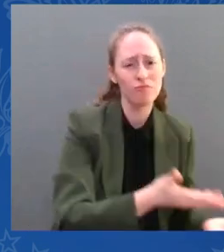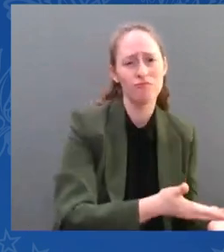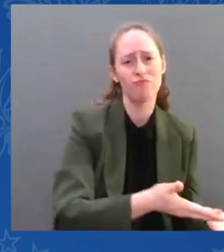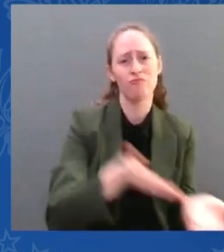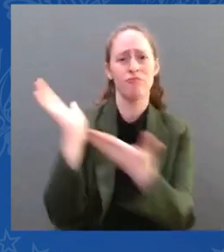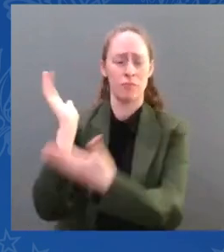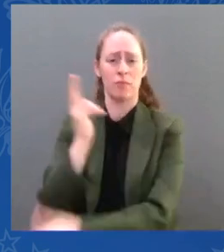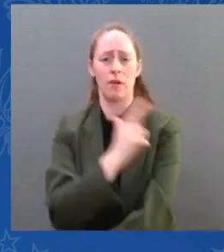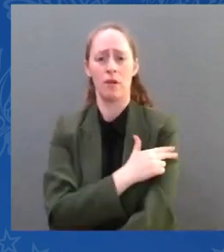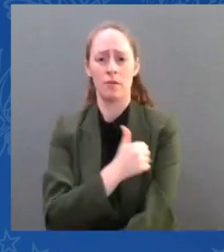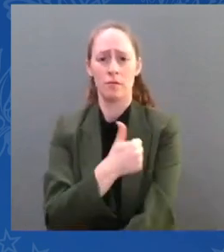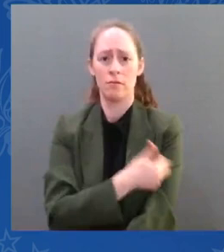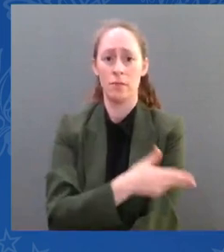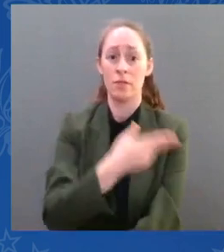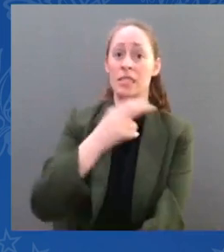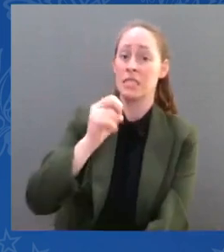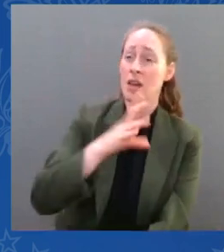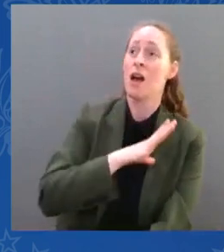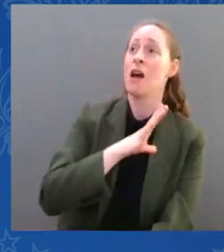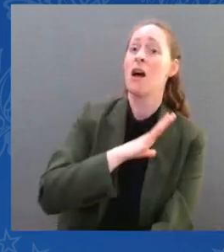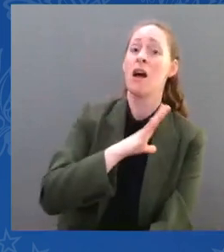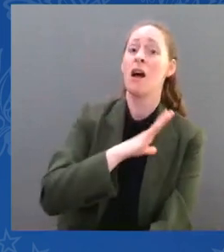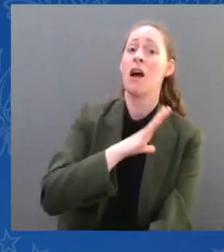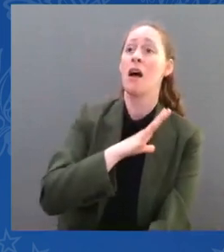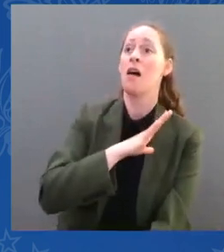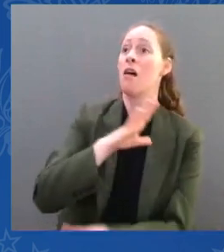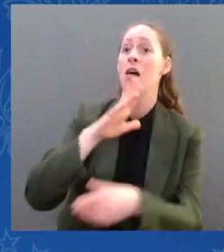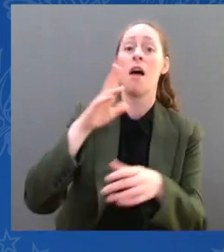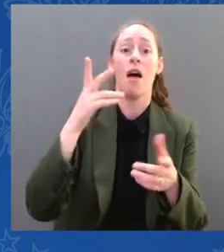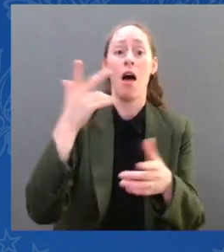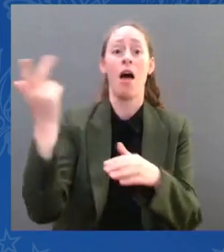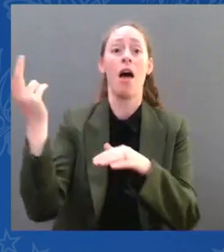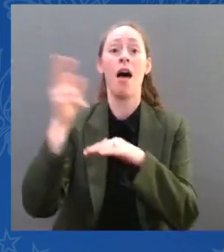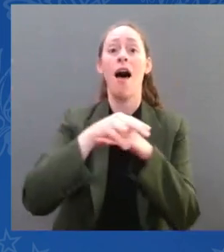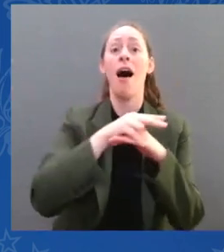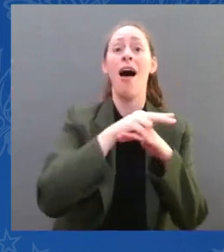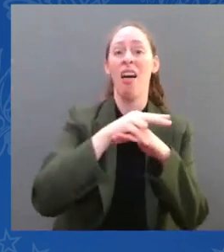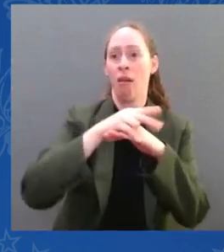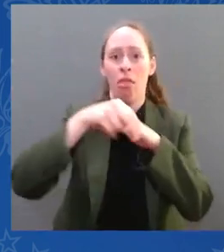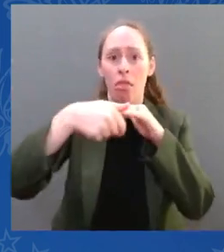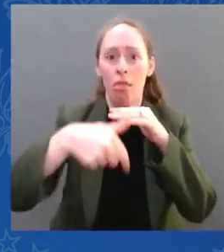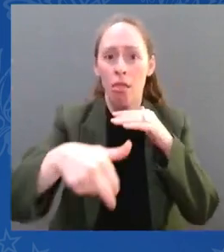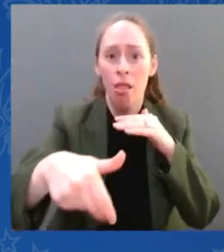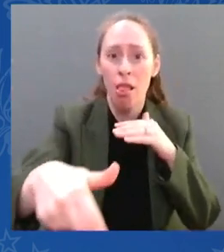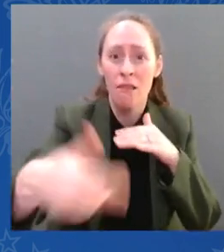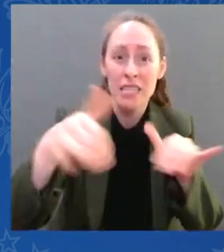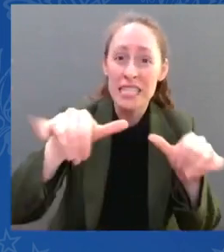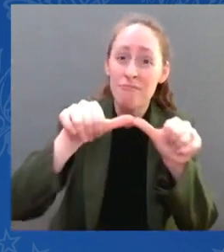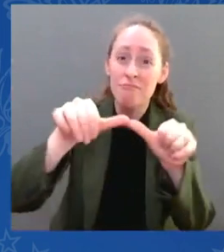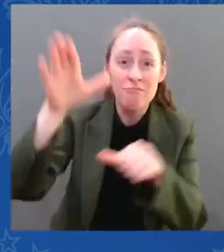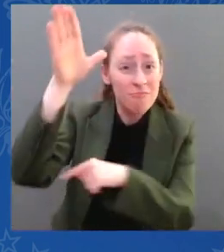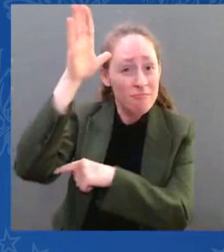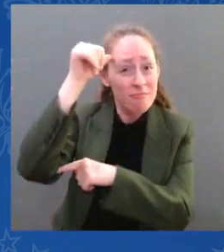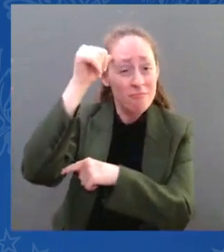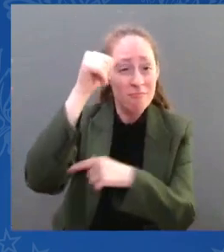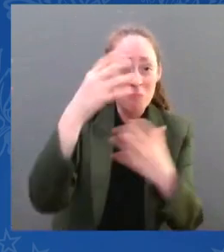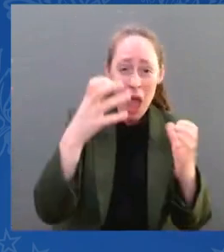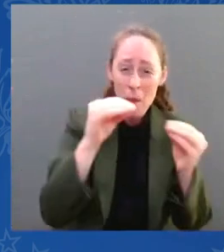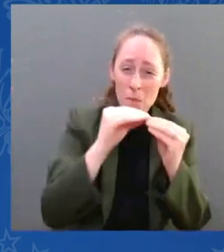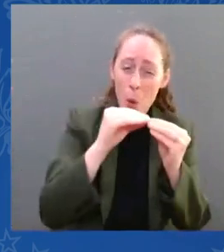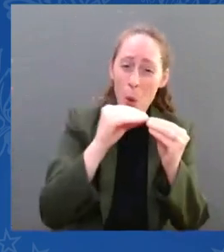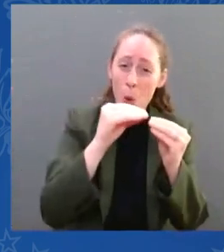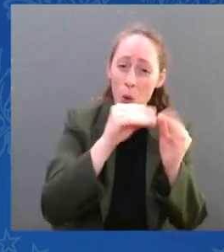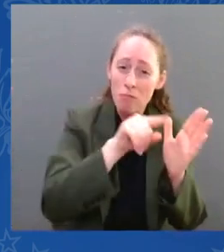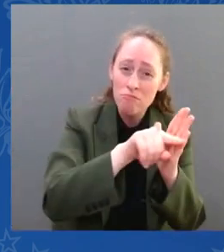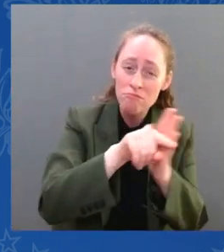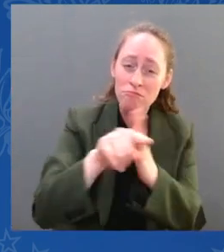you. Only after reinforcements arrived and only after he helped treat the evacuees, his fellow wounded, did Specialist Birdwell agree